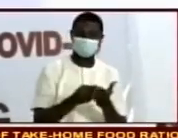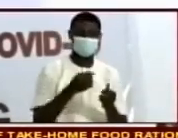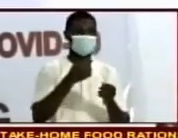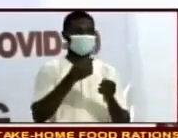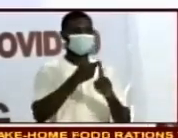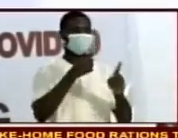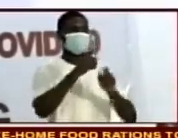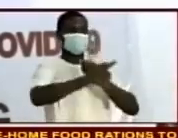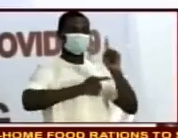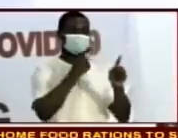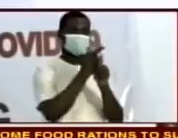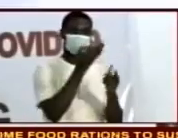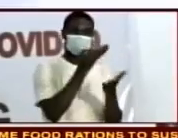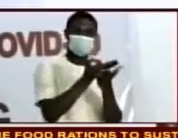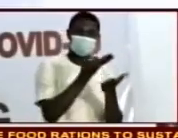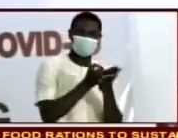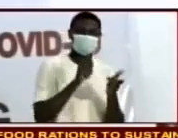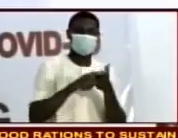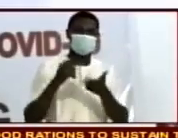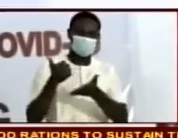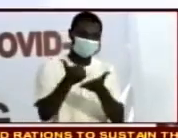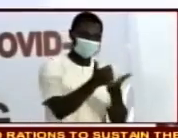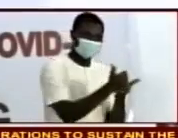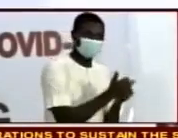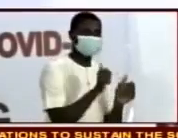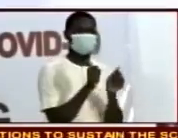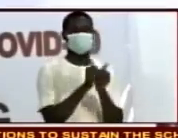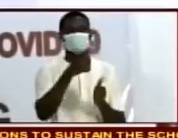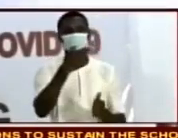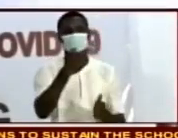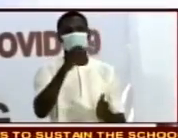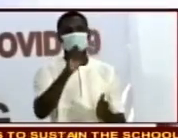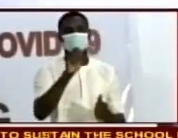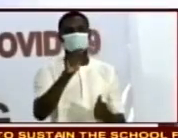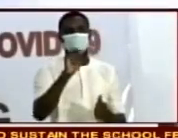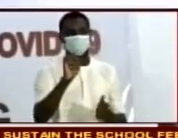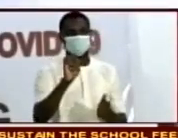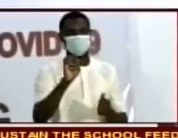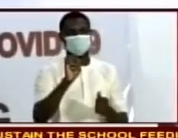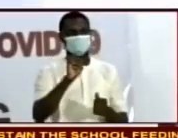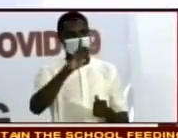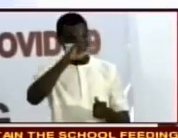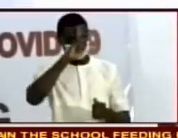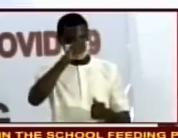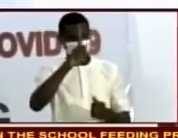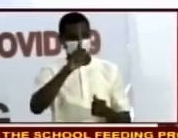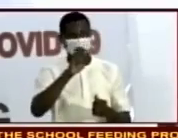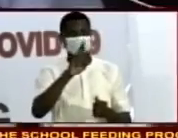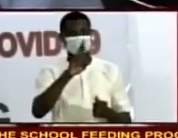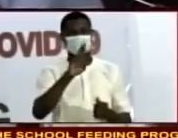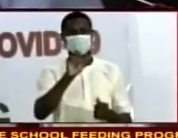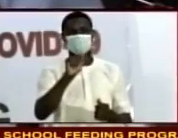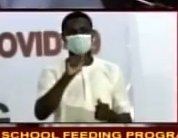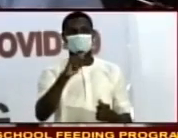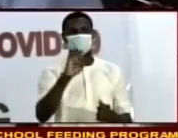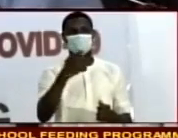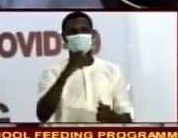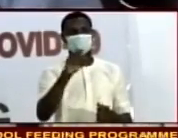the deployment of some of the gene expert reagents down to Nigeria. So we're all working very hard to accelerate that. And once